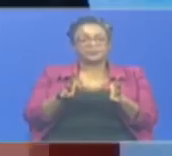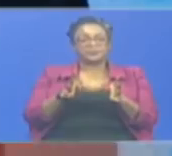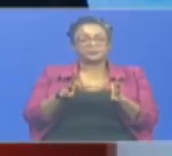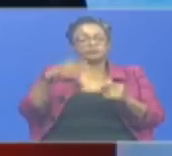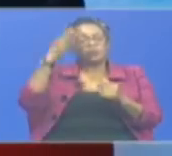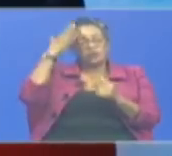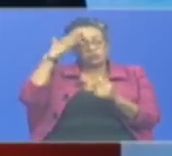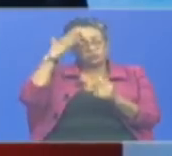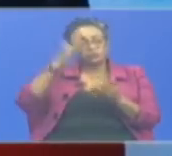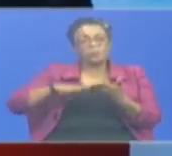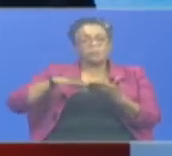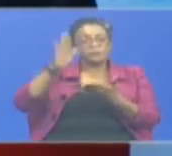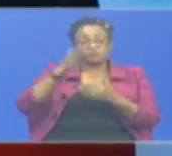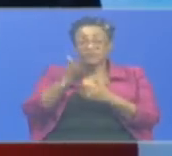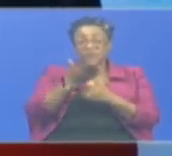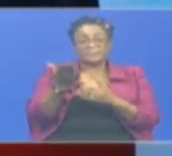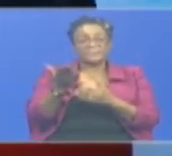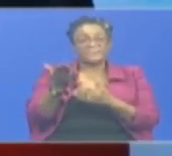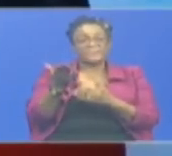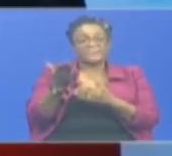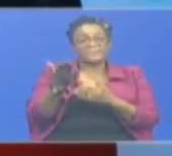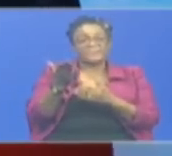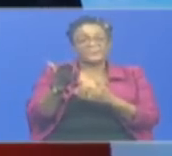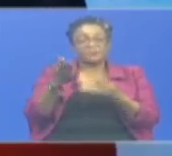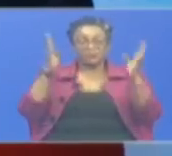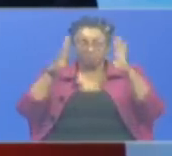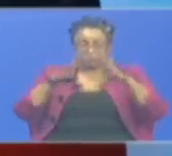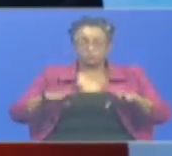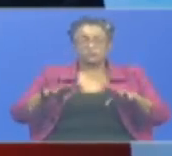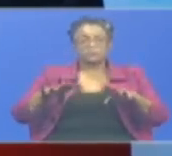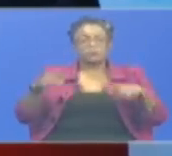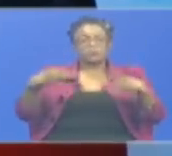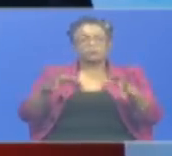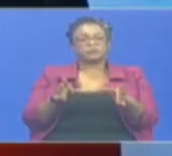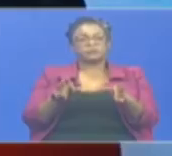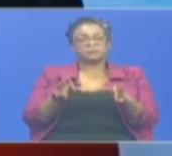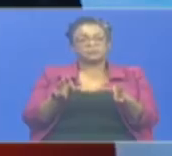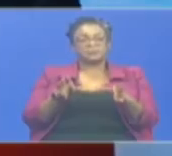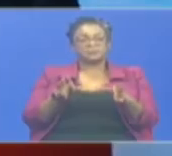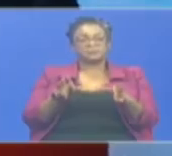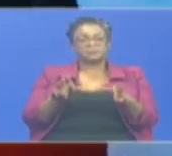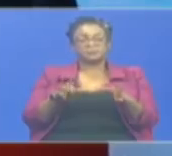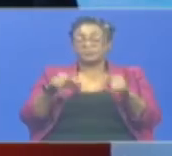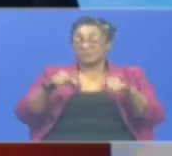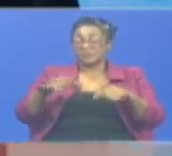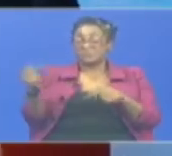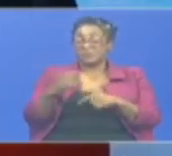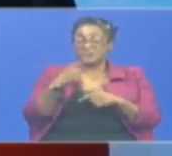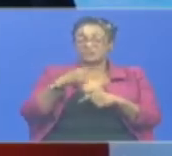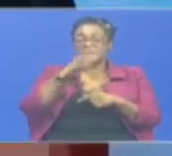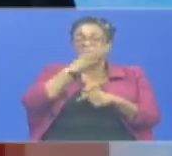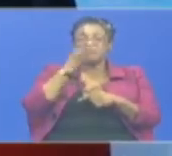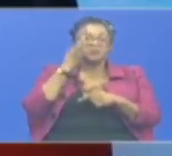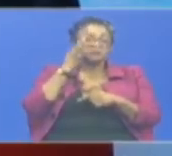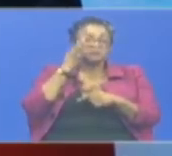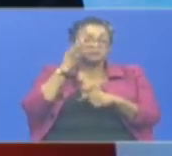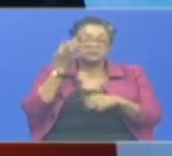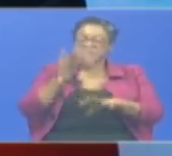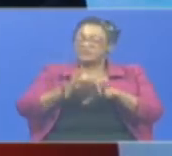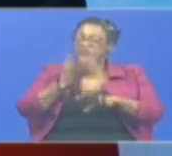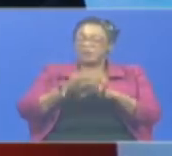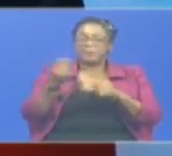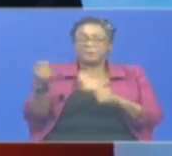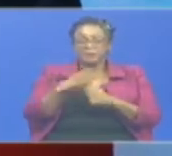most of them are of the Muslim faith, this being the month of Ramadan, a very difficult month